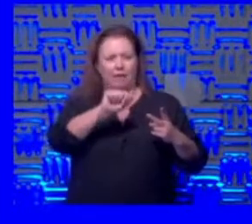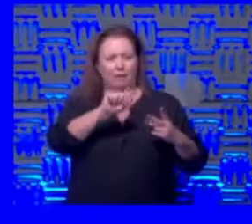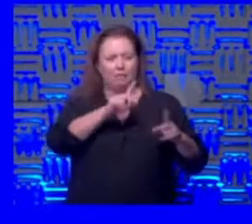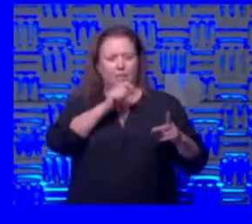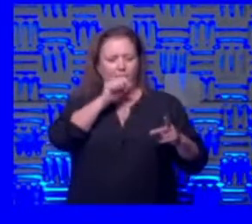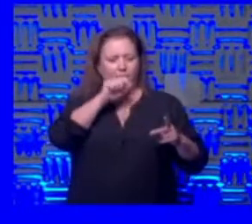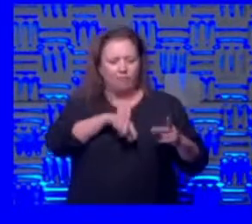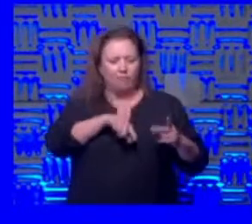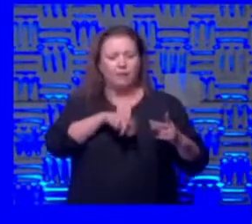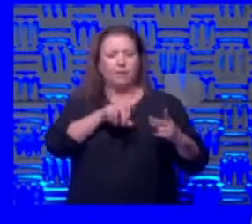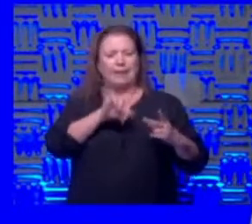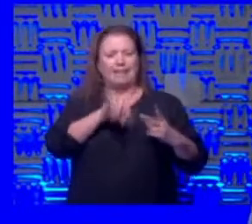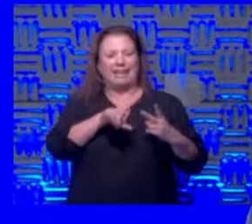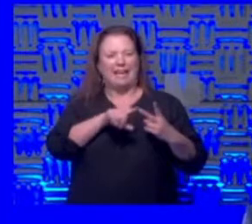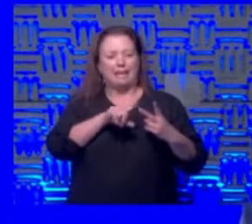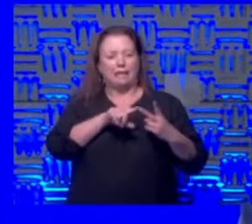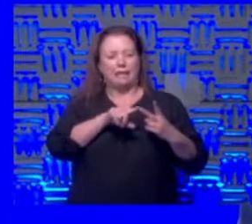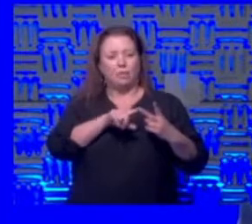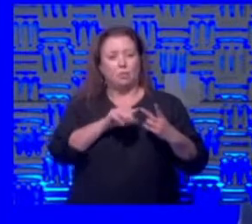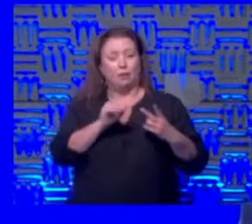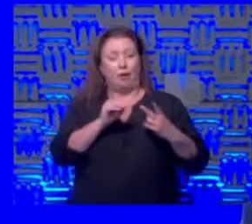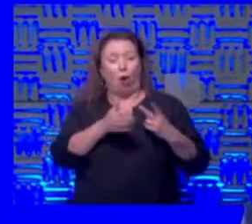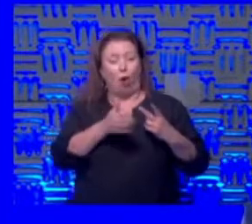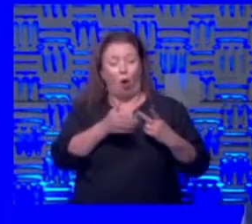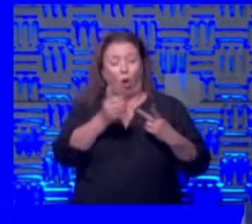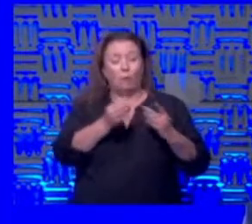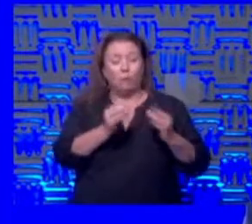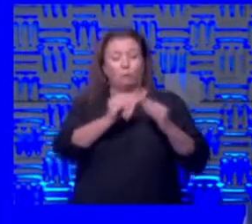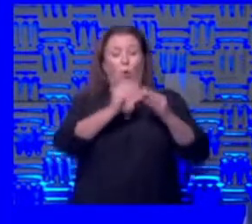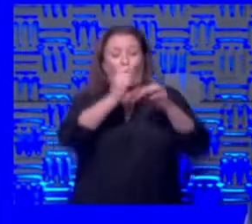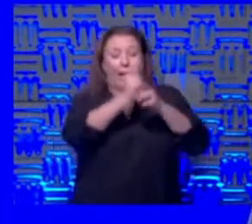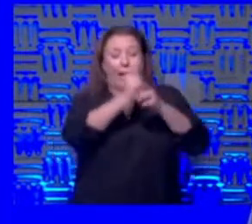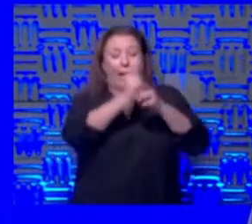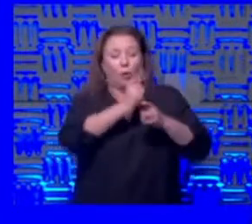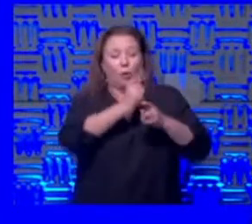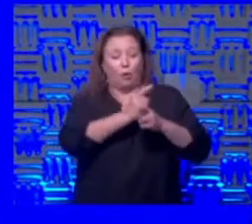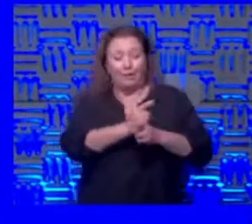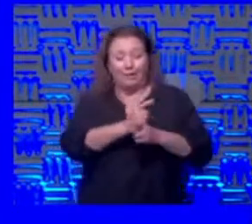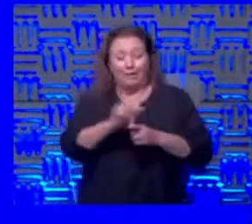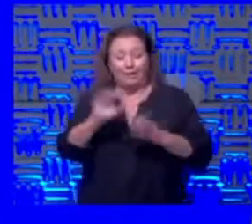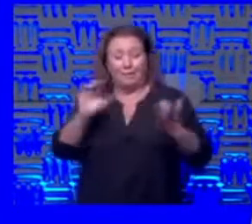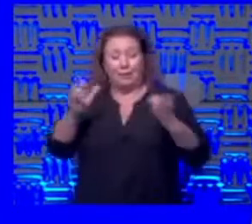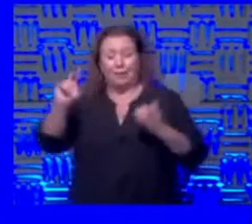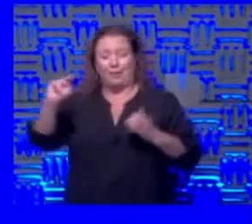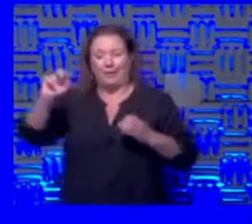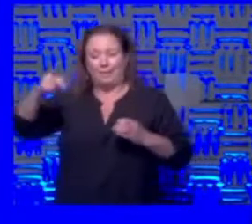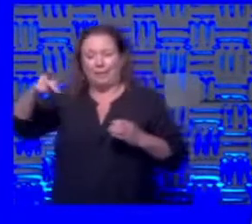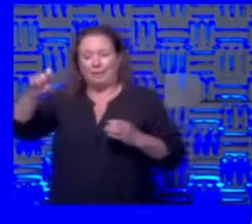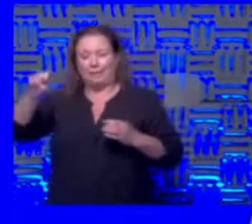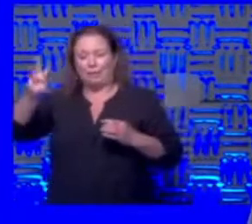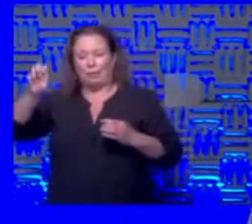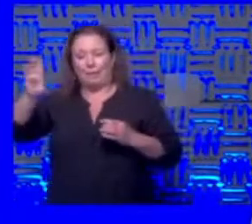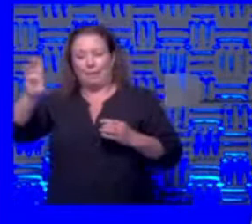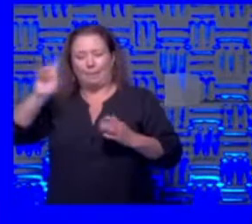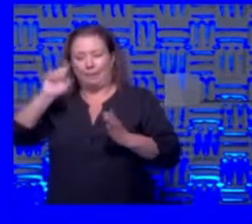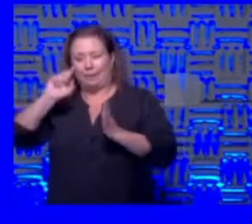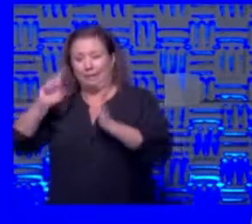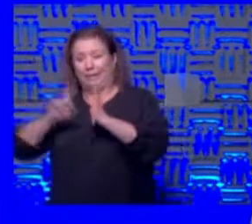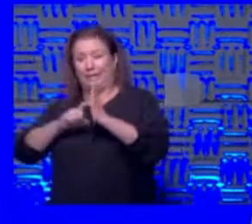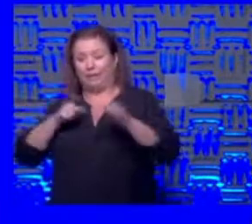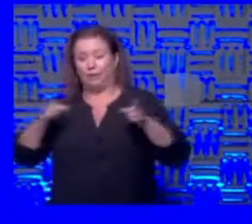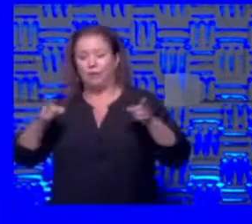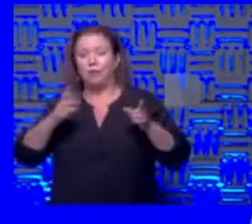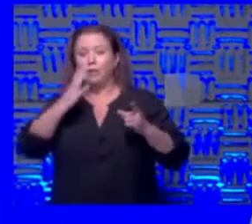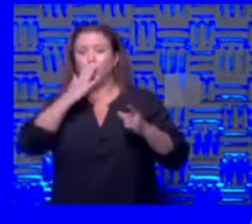people. That was almost more accurate than even an NP swab as far as detection. So there is